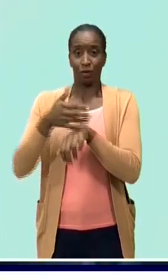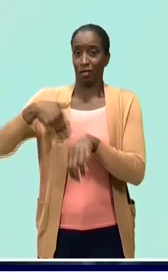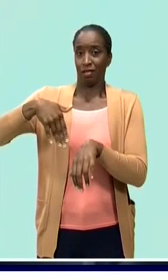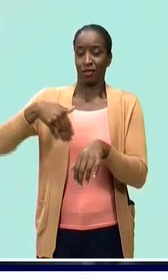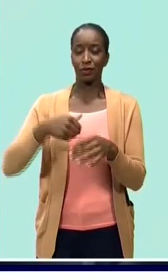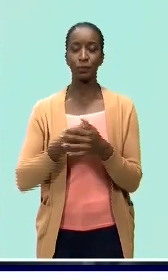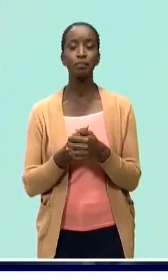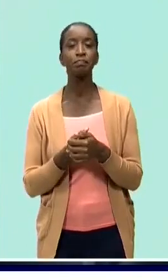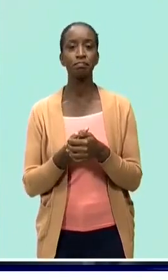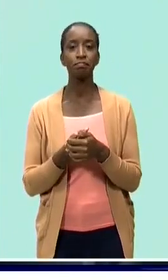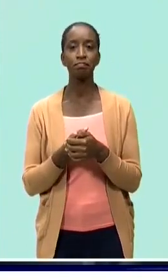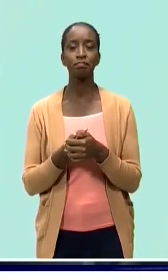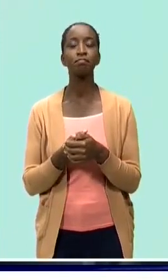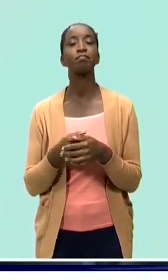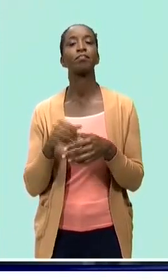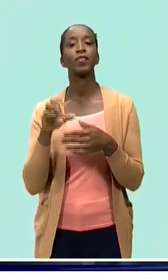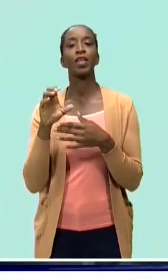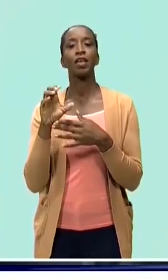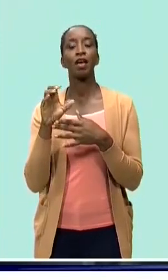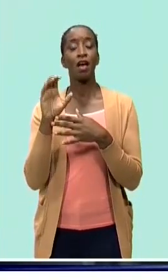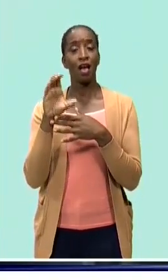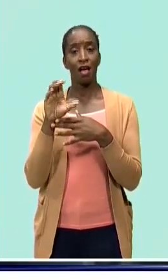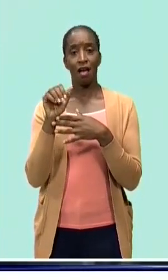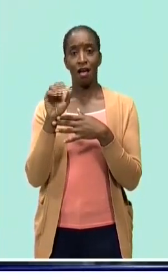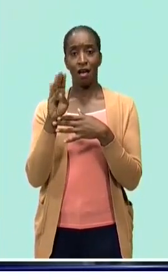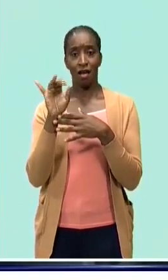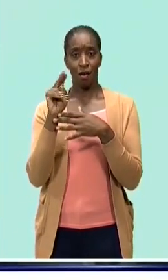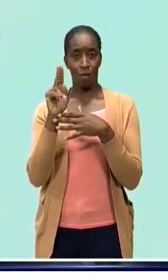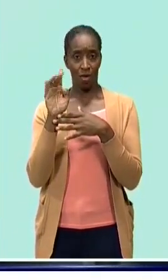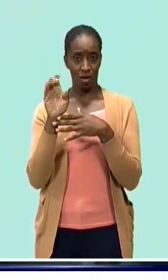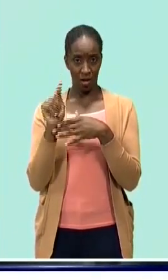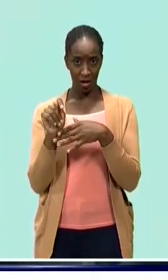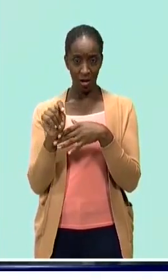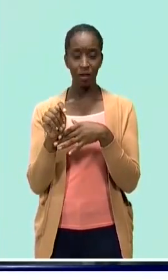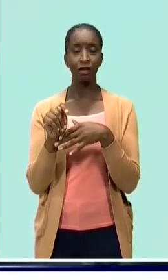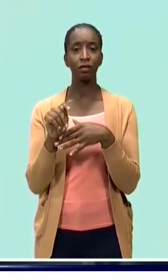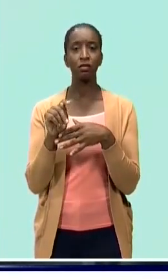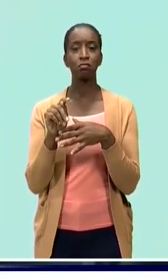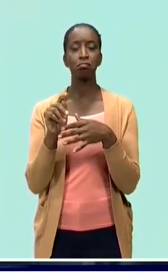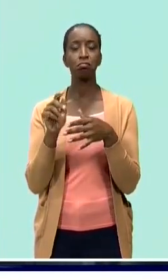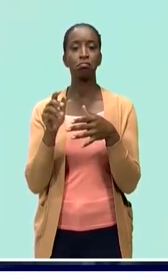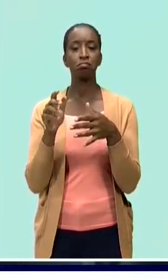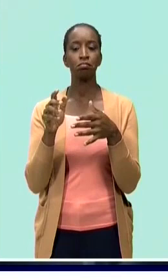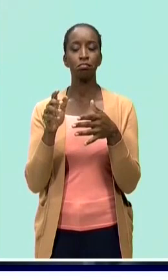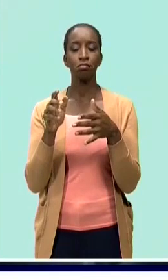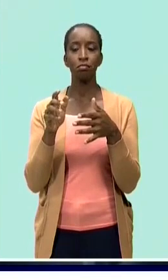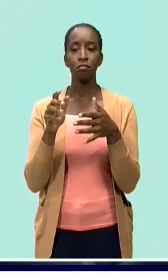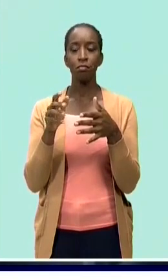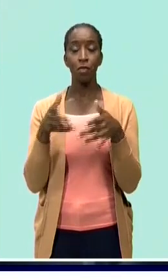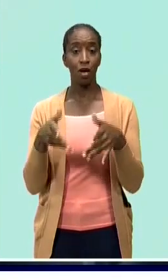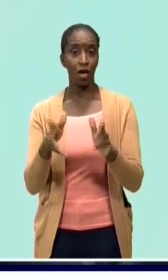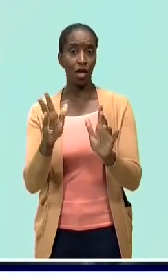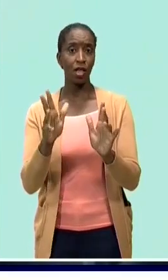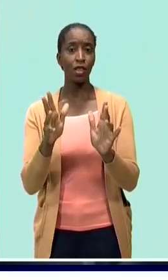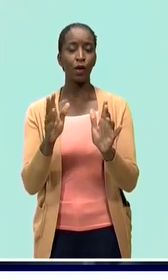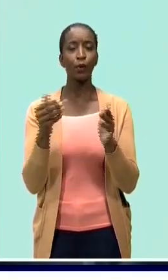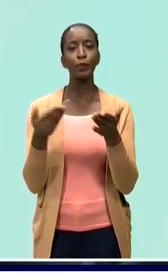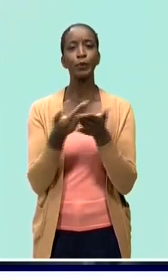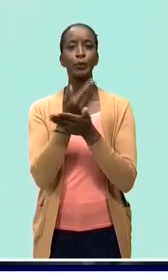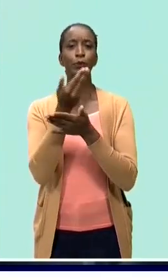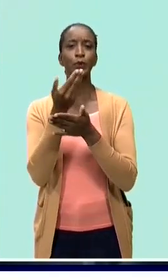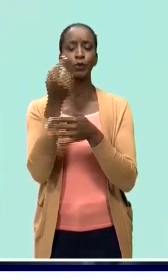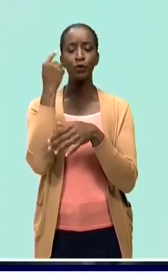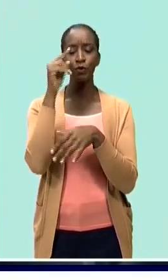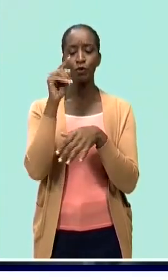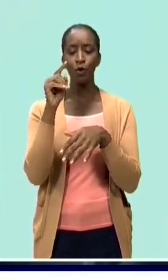that cabinet has approved a draft policy document which will guide organ transplantation services in Barbados. He says this is something doctors have been